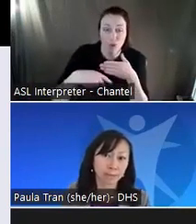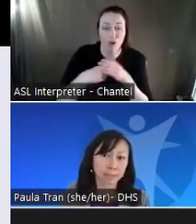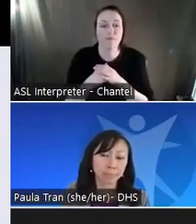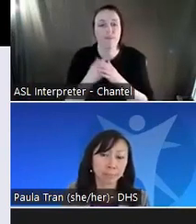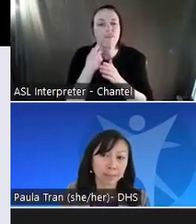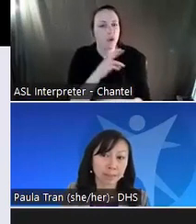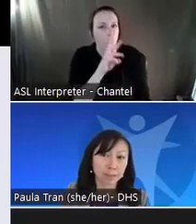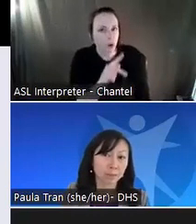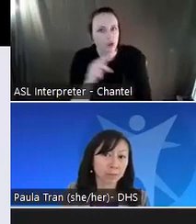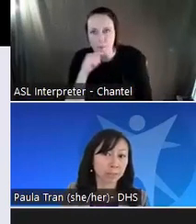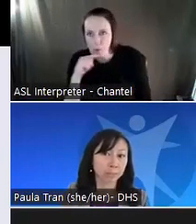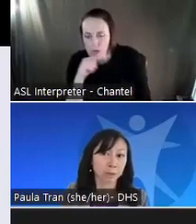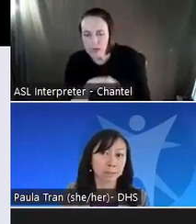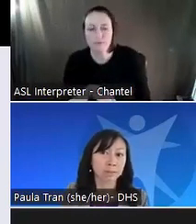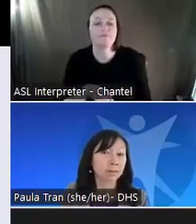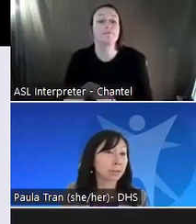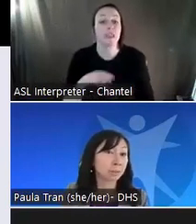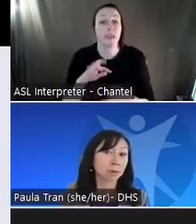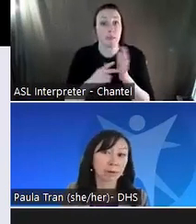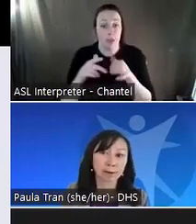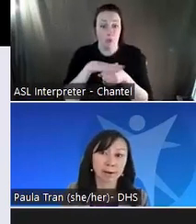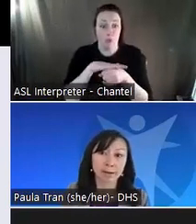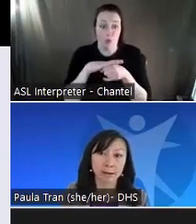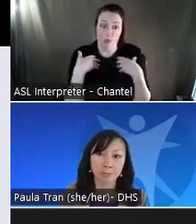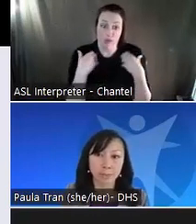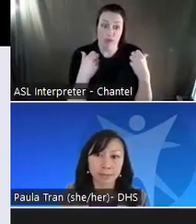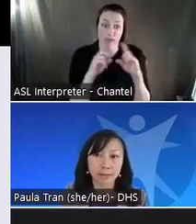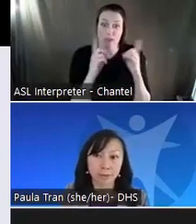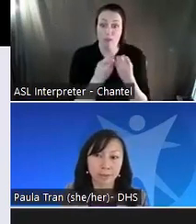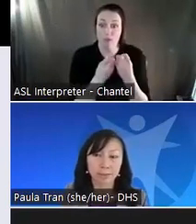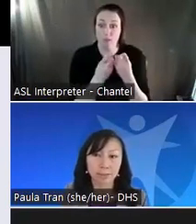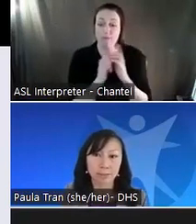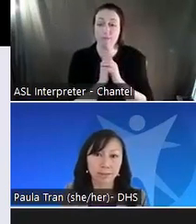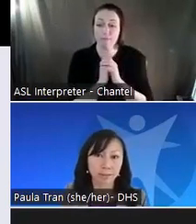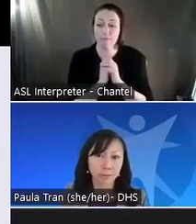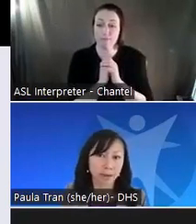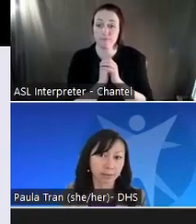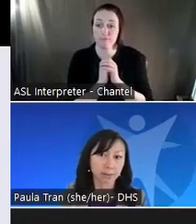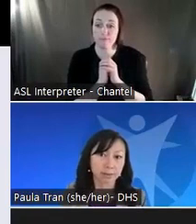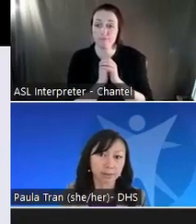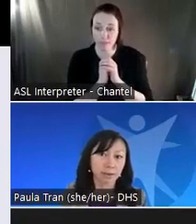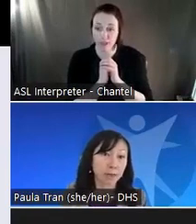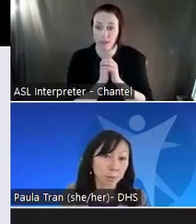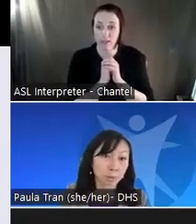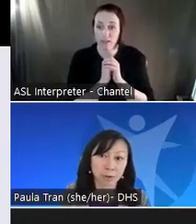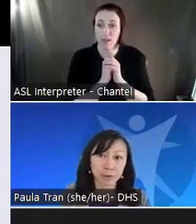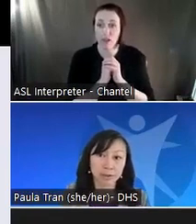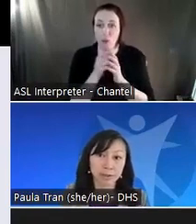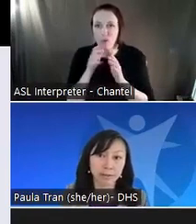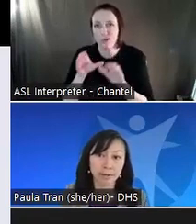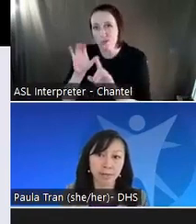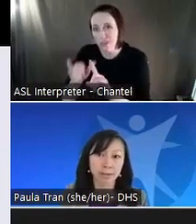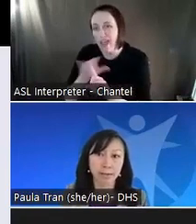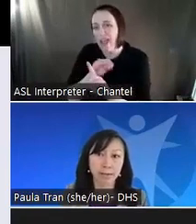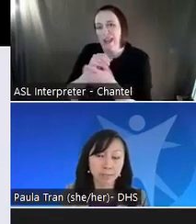Milwaukee counties, the budget allows local health departments to prevent cardiac-related health incidents in student athletes, and will be critical